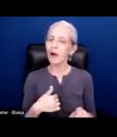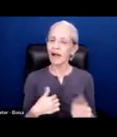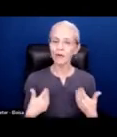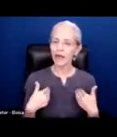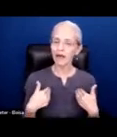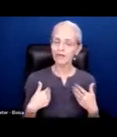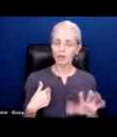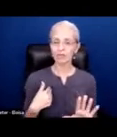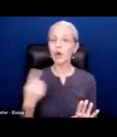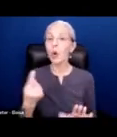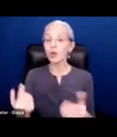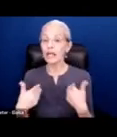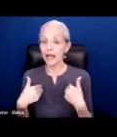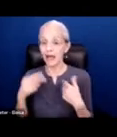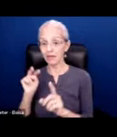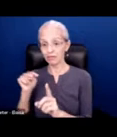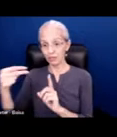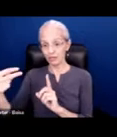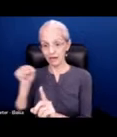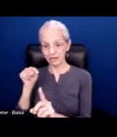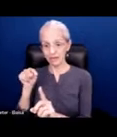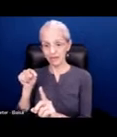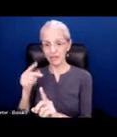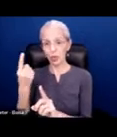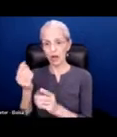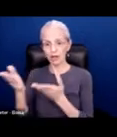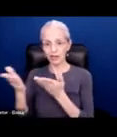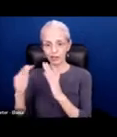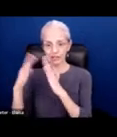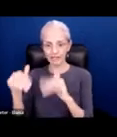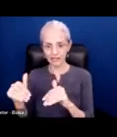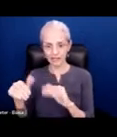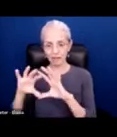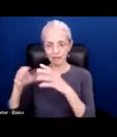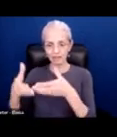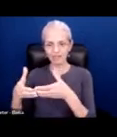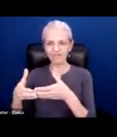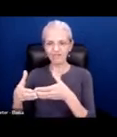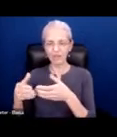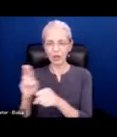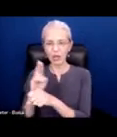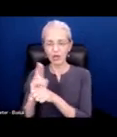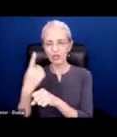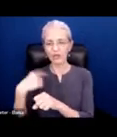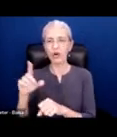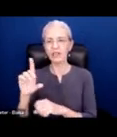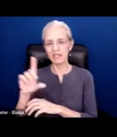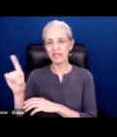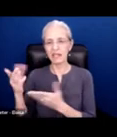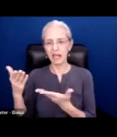I only have the perspective of one service system, and that is the service system used in New Jersey for the Division of Development of